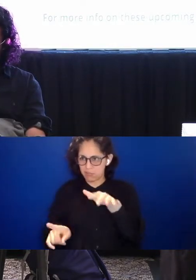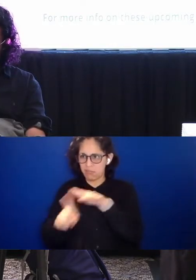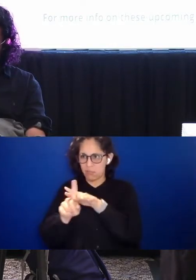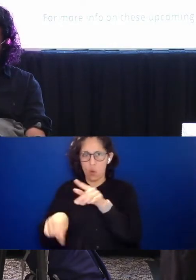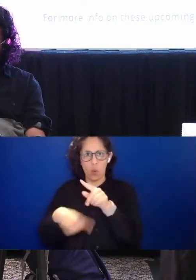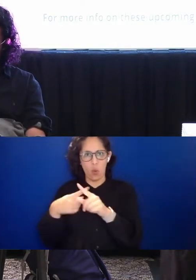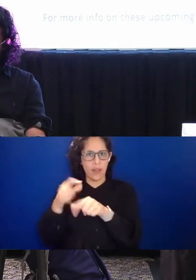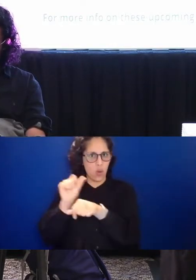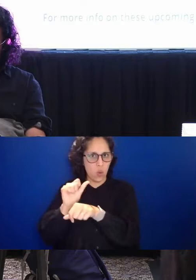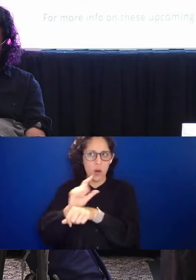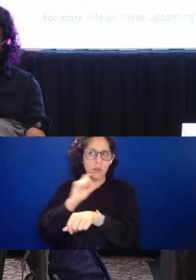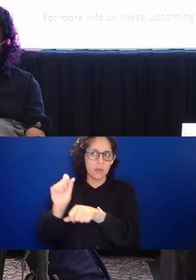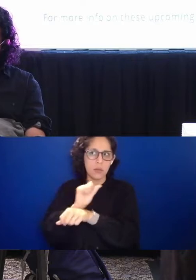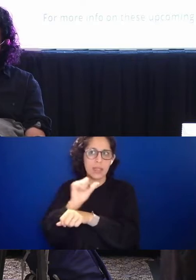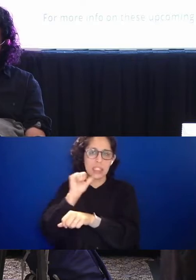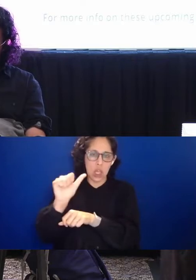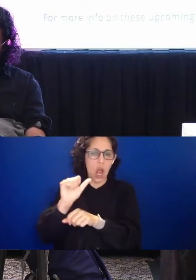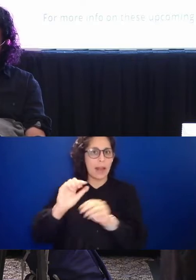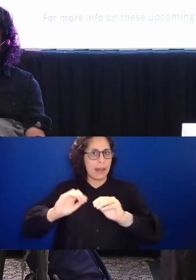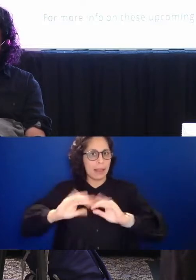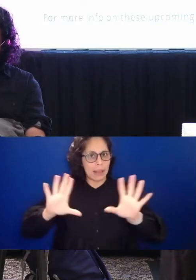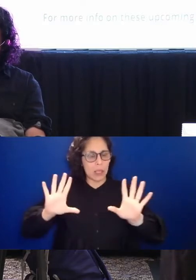that?